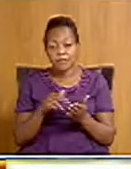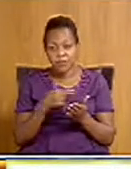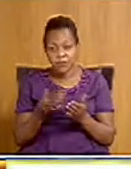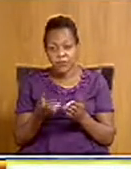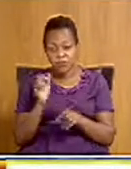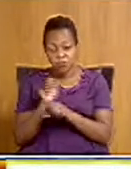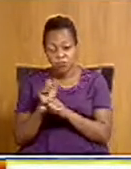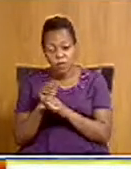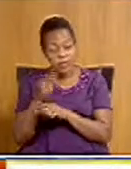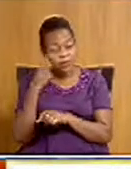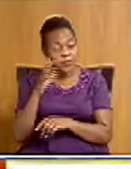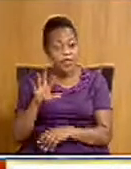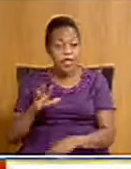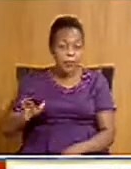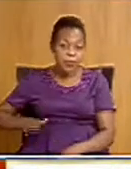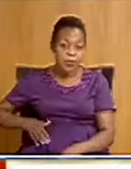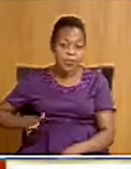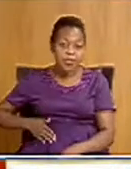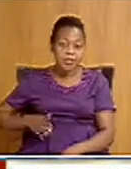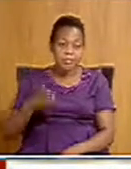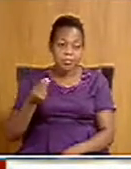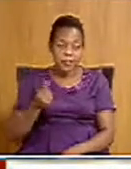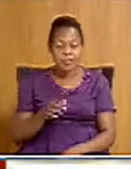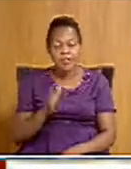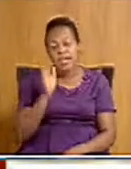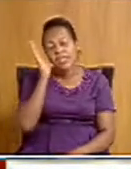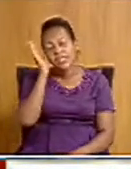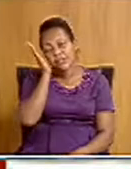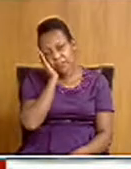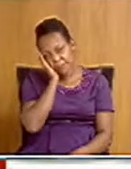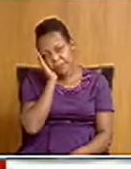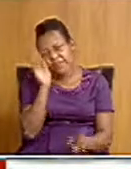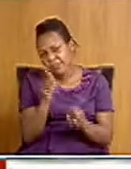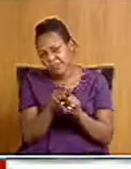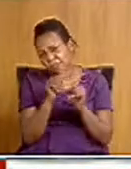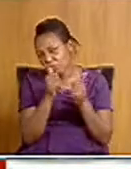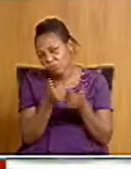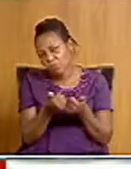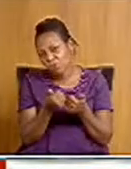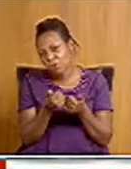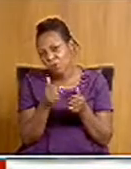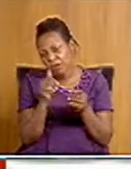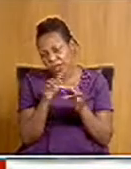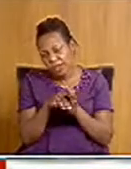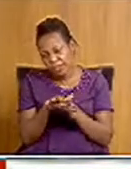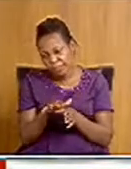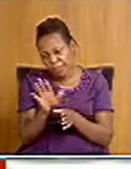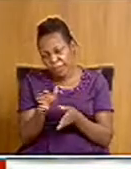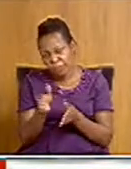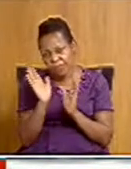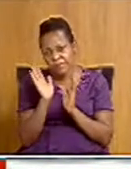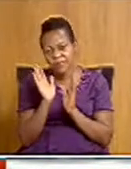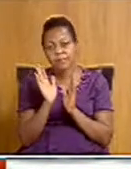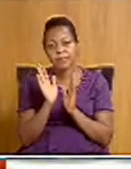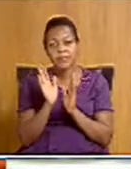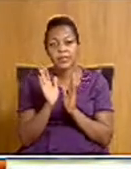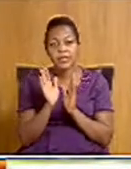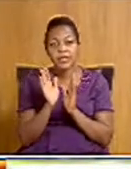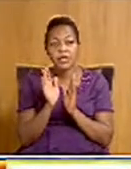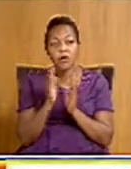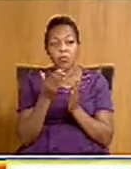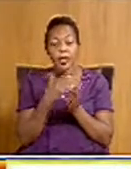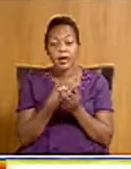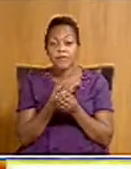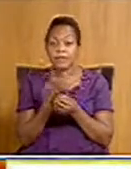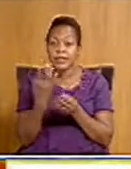pocket. Sleeping, however, is also good in its own paradoxical way. There are so